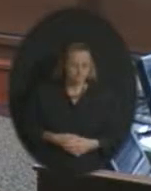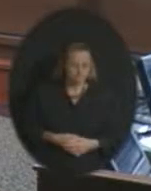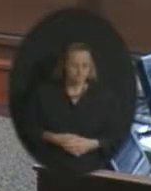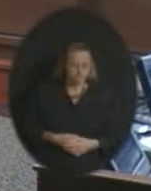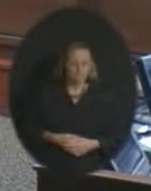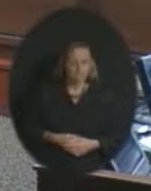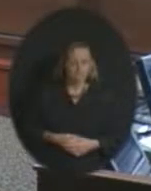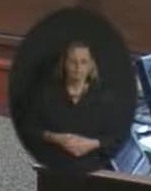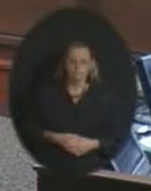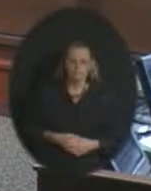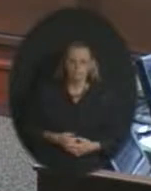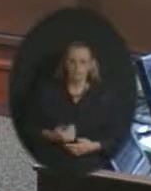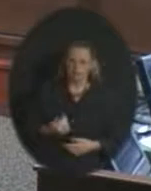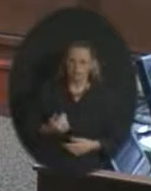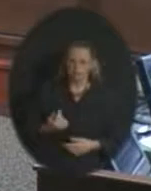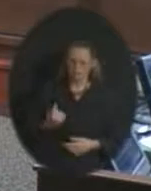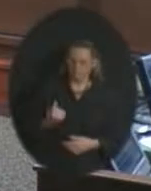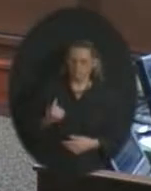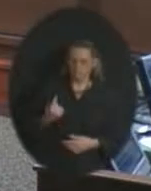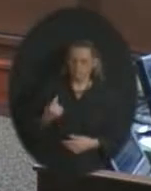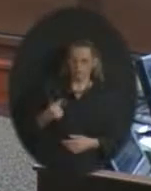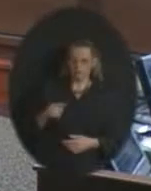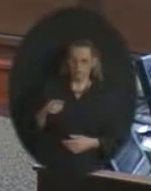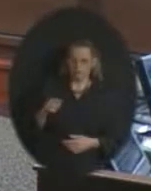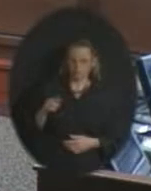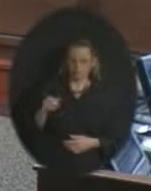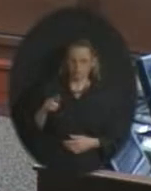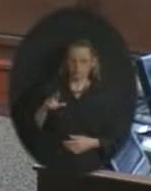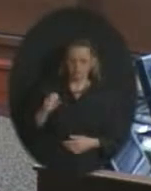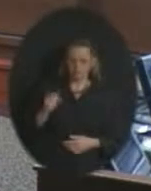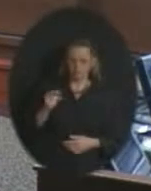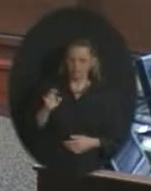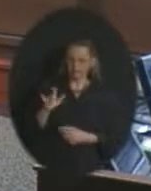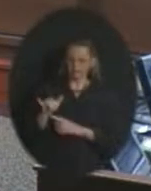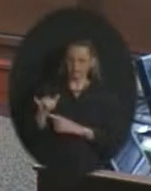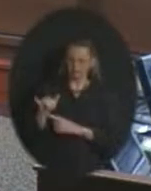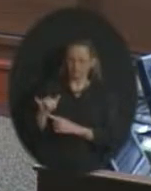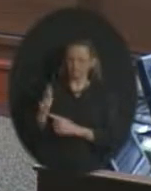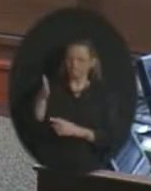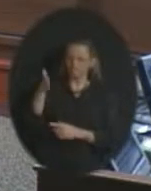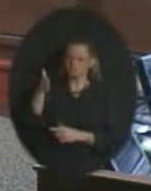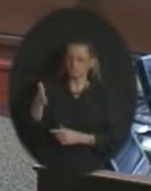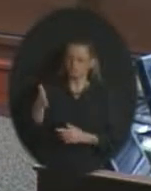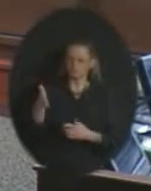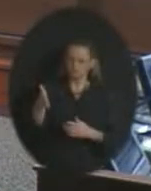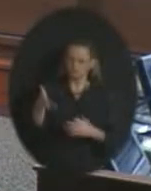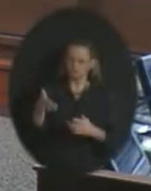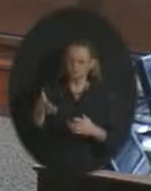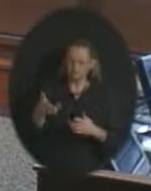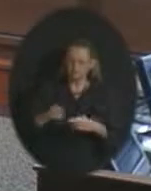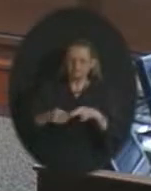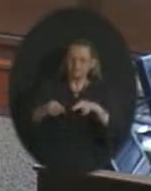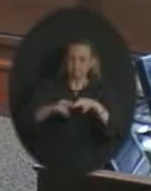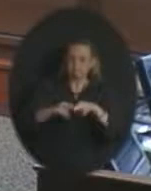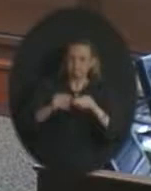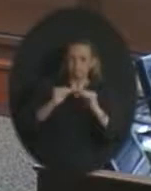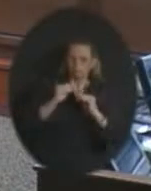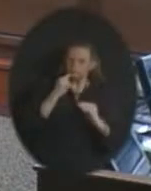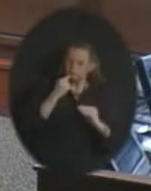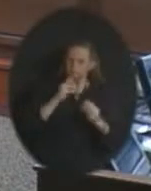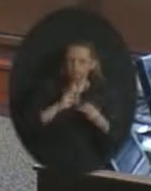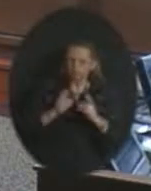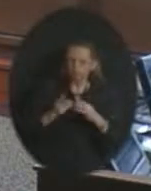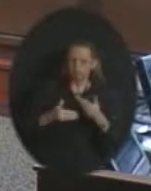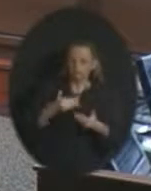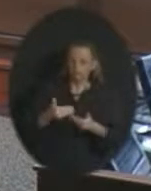I have a question about where do we go in the future with the increasing occurrence of severe weather, and I'm asking